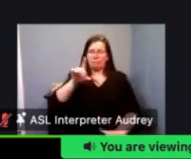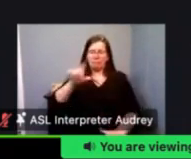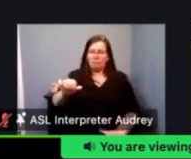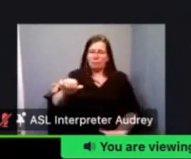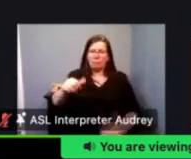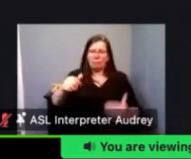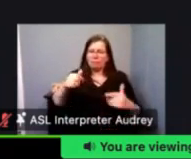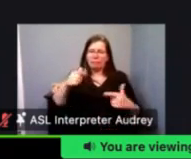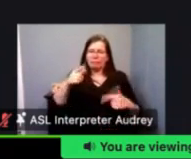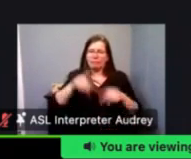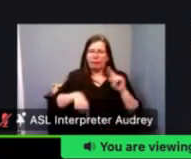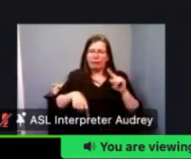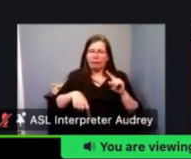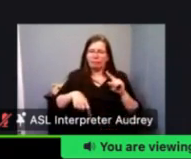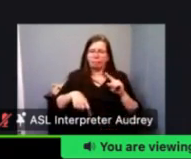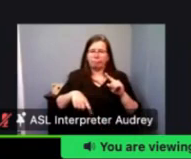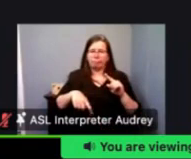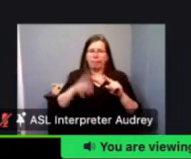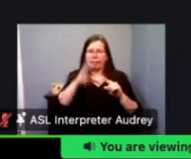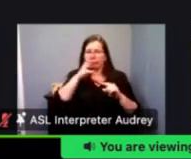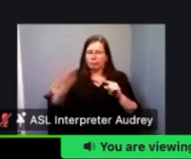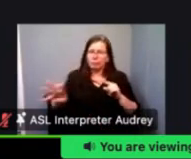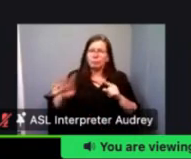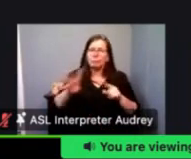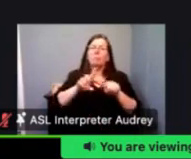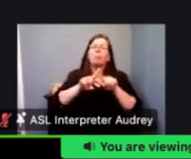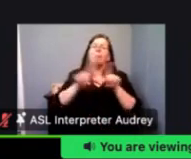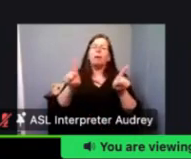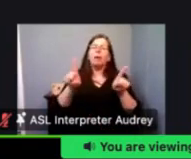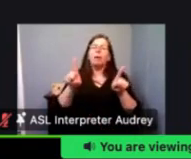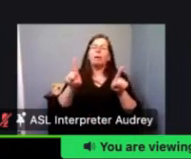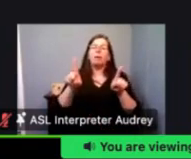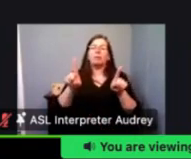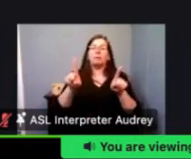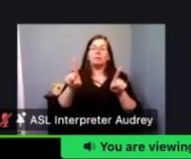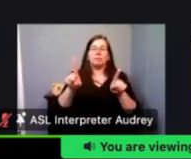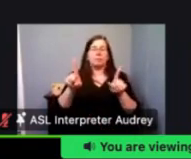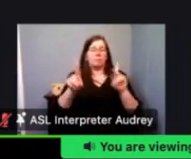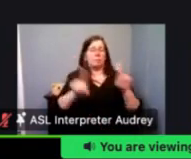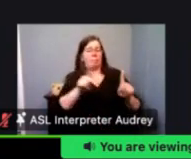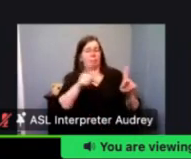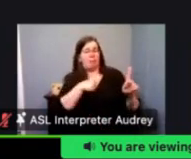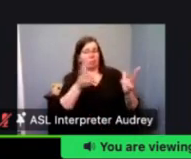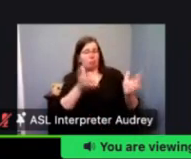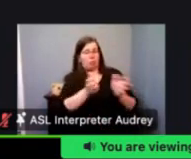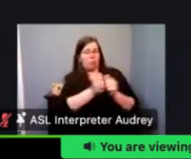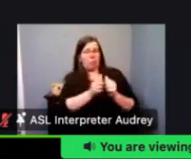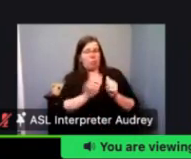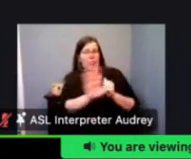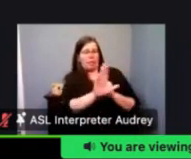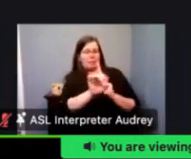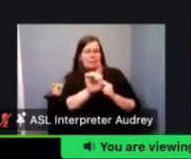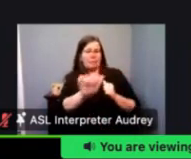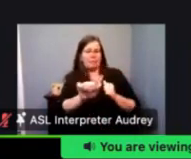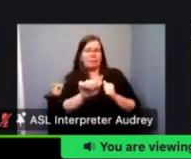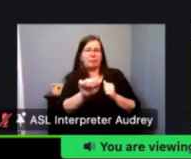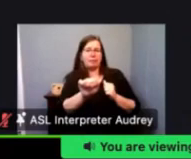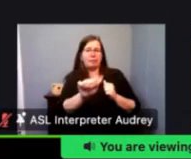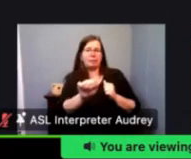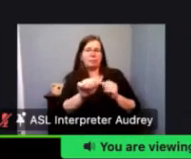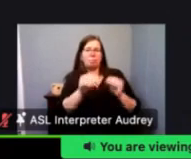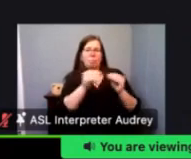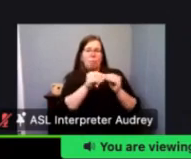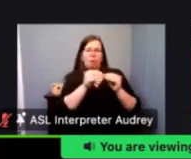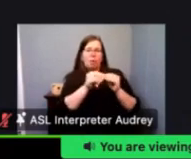or that not being seen. But to people that I've talked to whose disabilities aren't